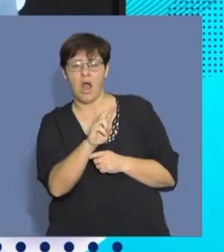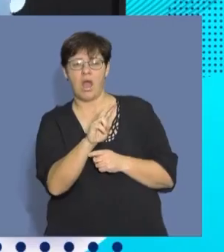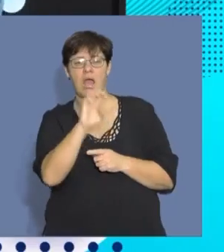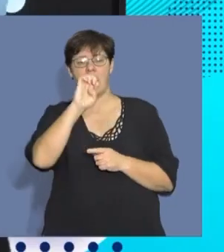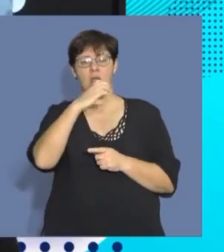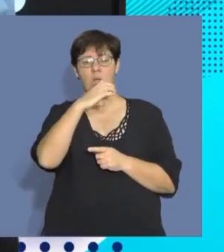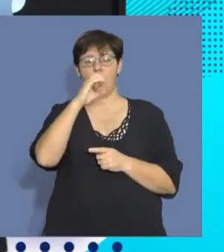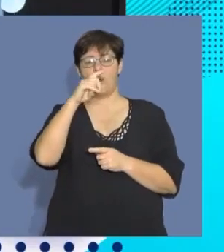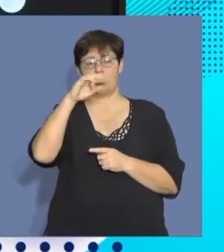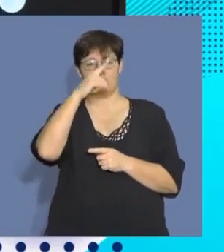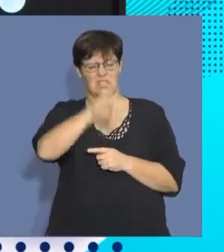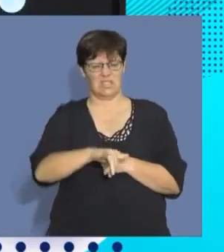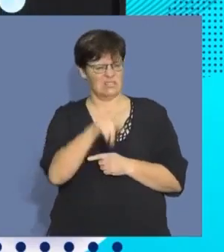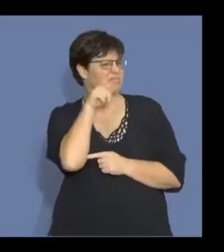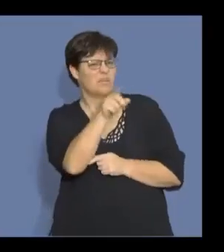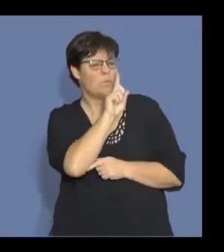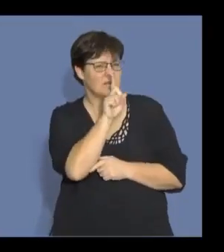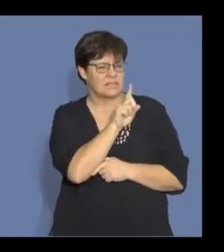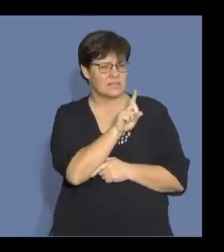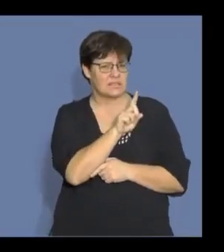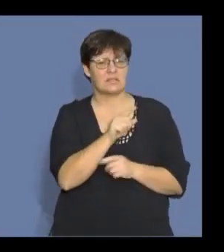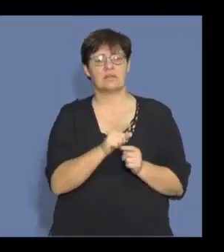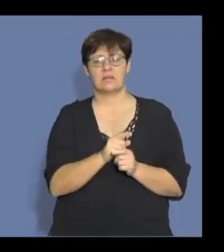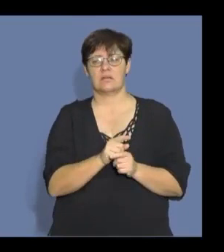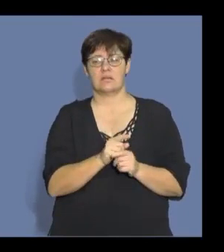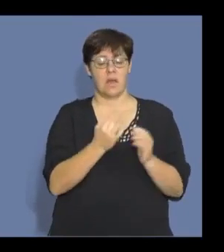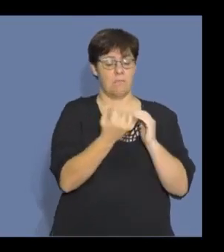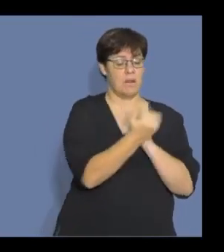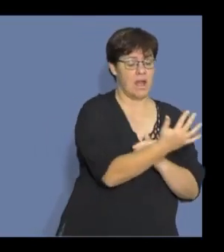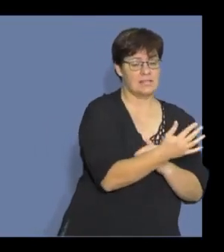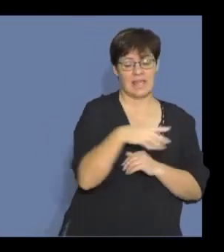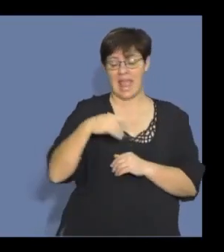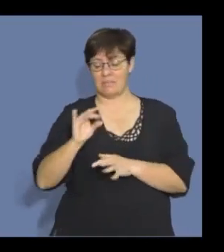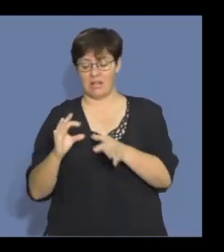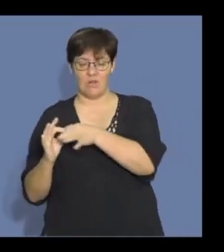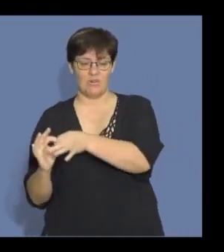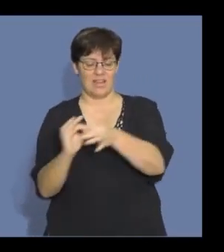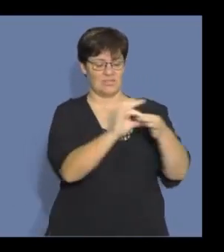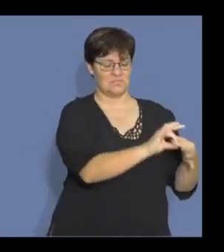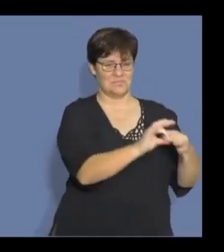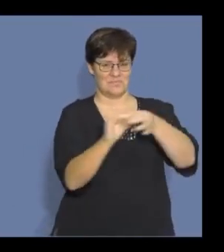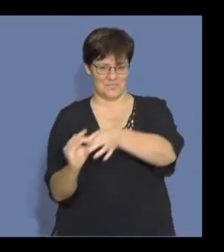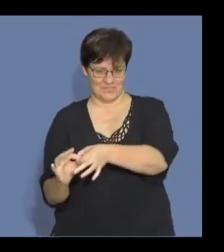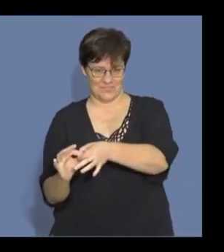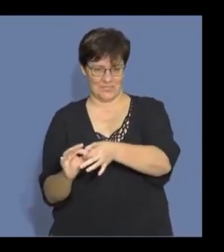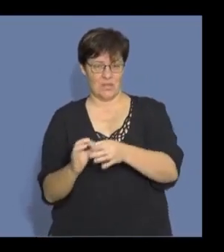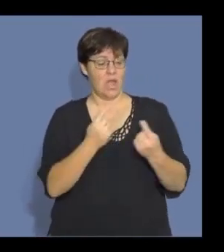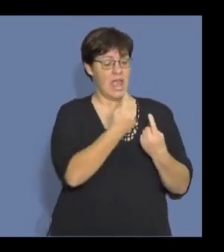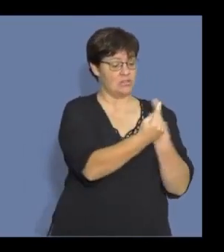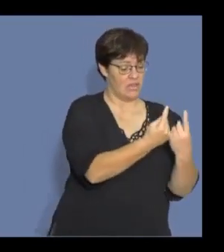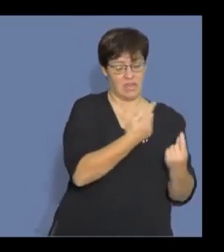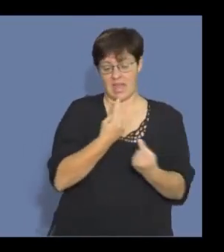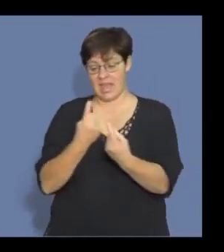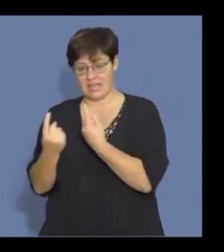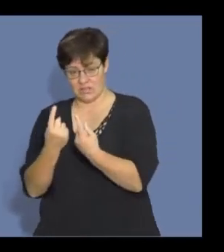ecology again is the study of the relationships between plants and animals with each other and with their